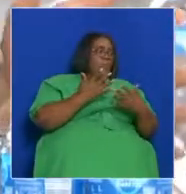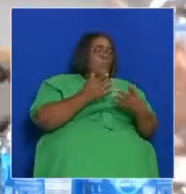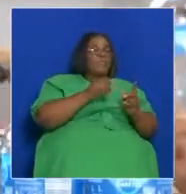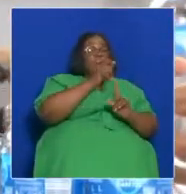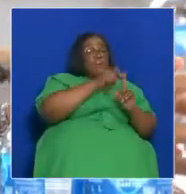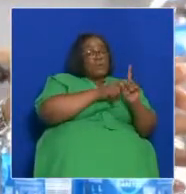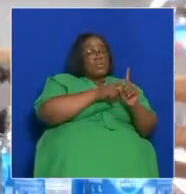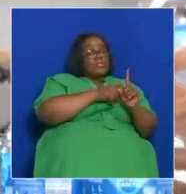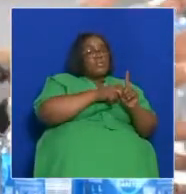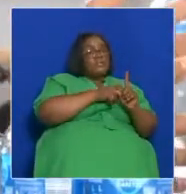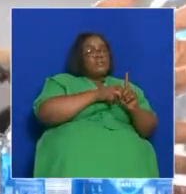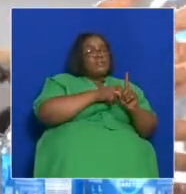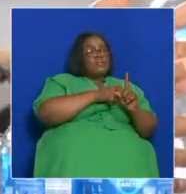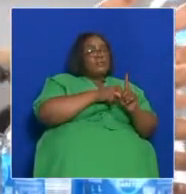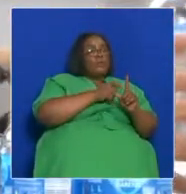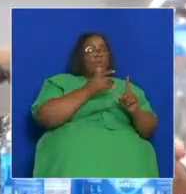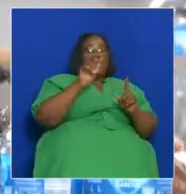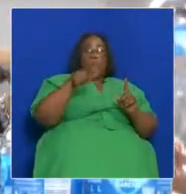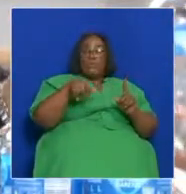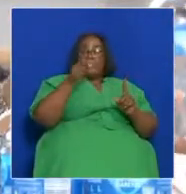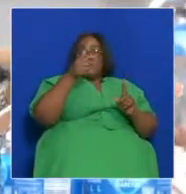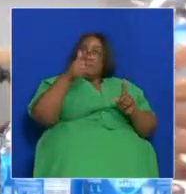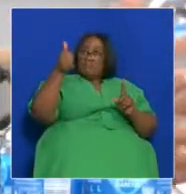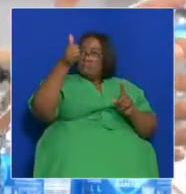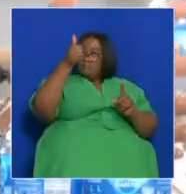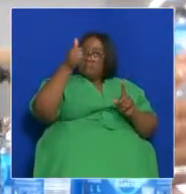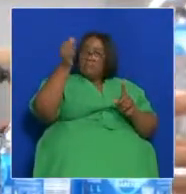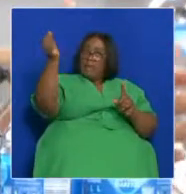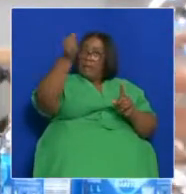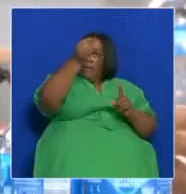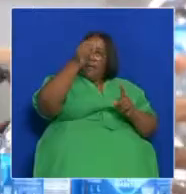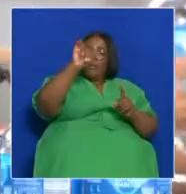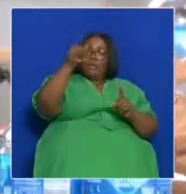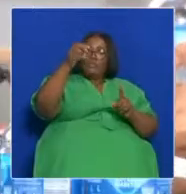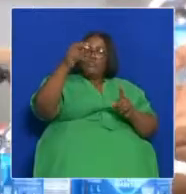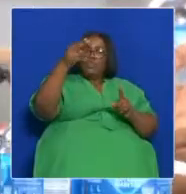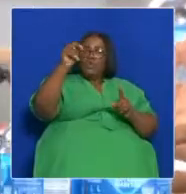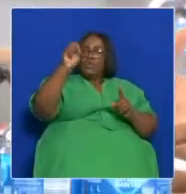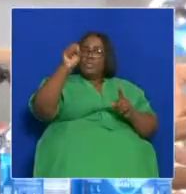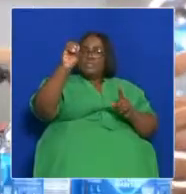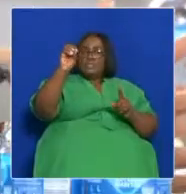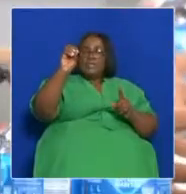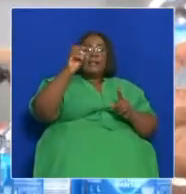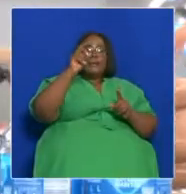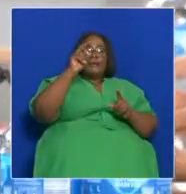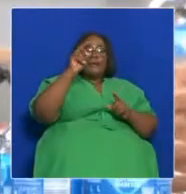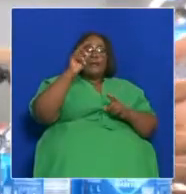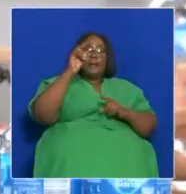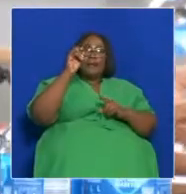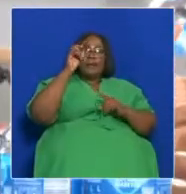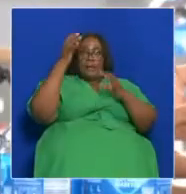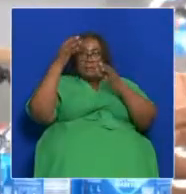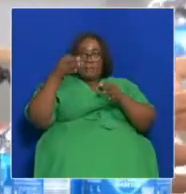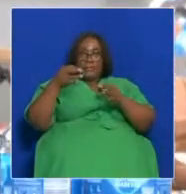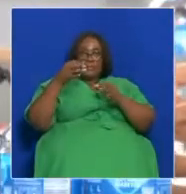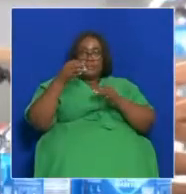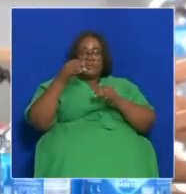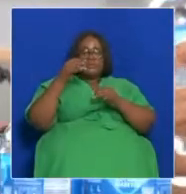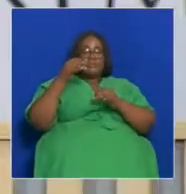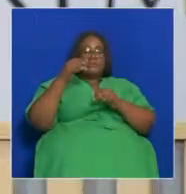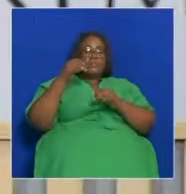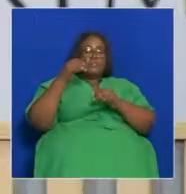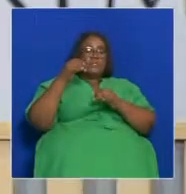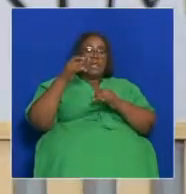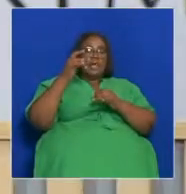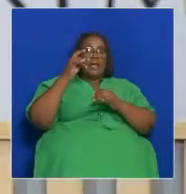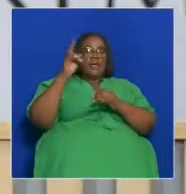Ms. Johnson just made a bad decision? Whoever employed Mr. Sissoko made a bad decision? You understand what I'm saying? What